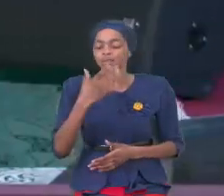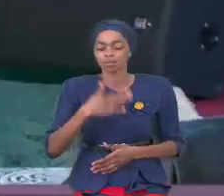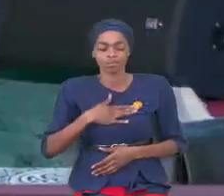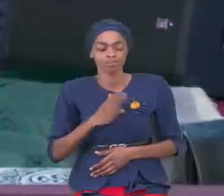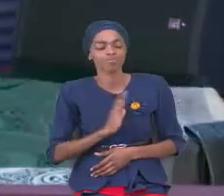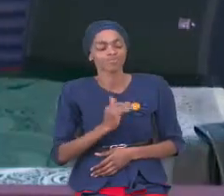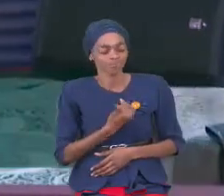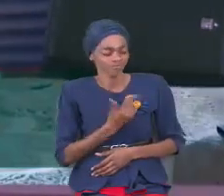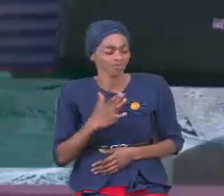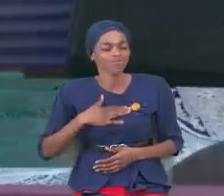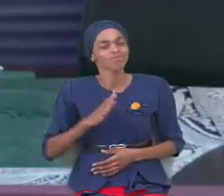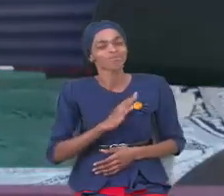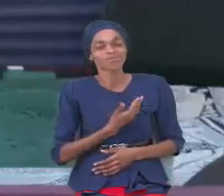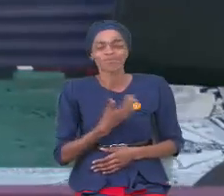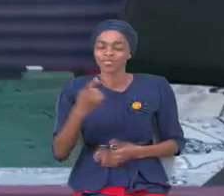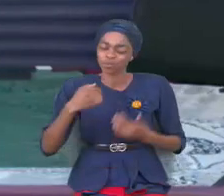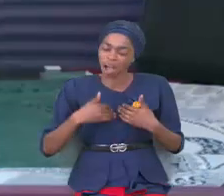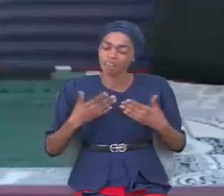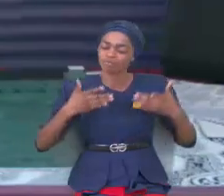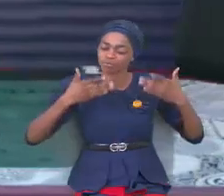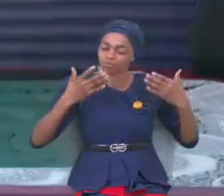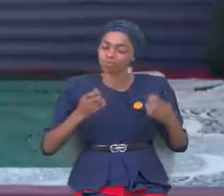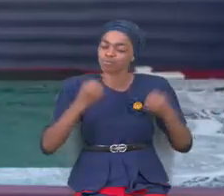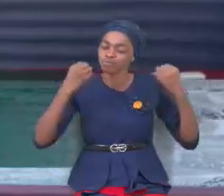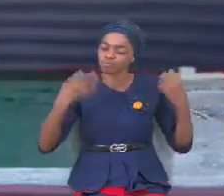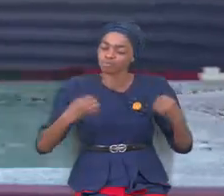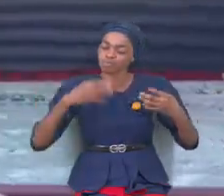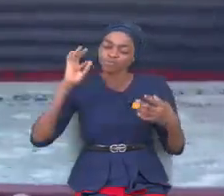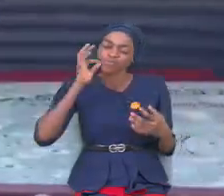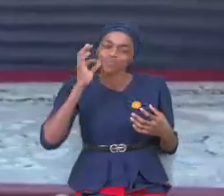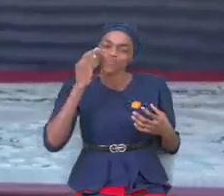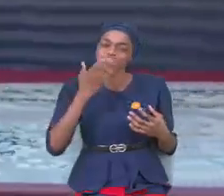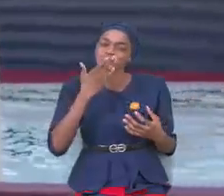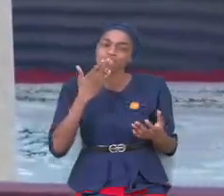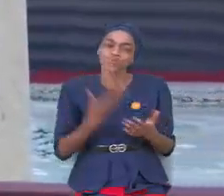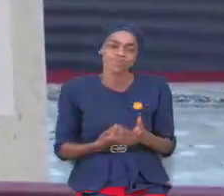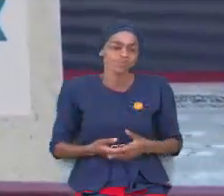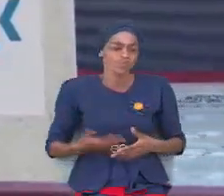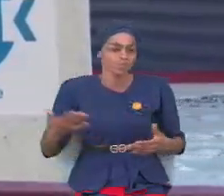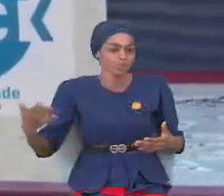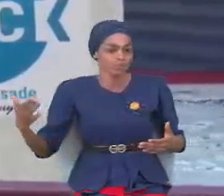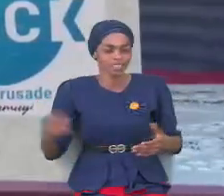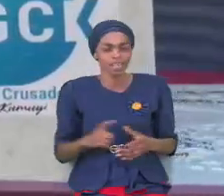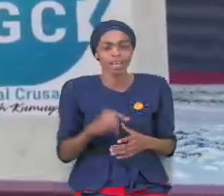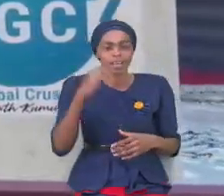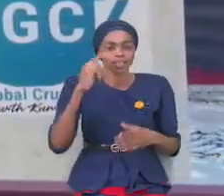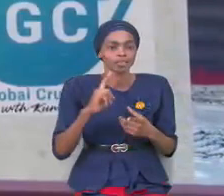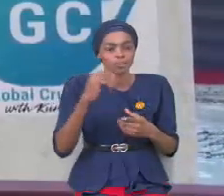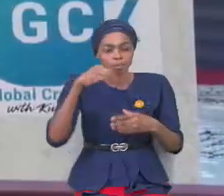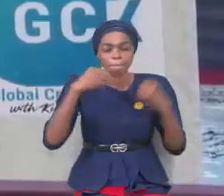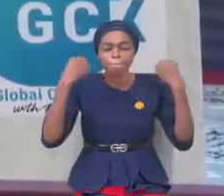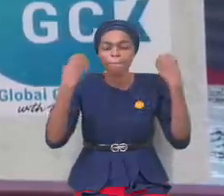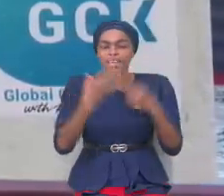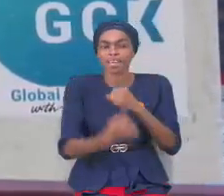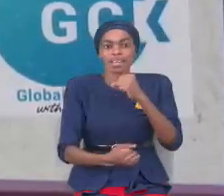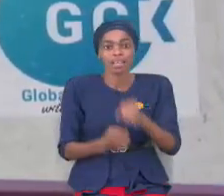up for many years, many years, many years. I was going to die that night, many years. His soul was